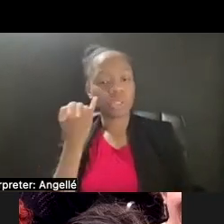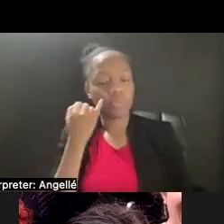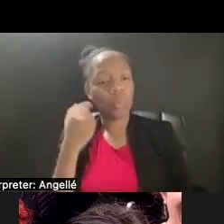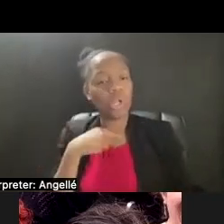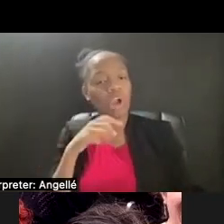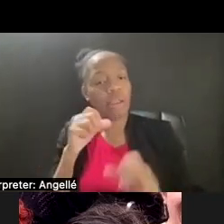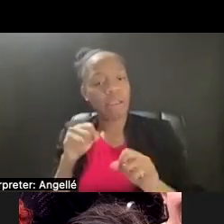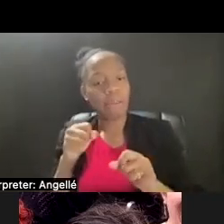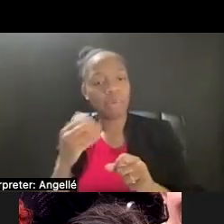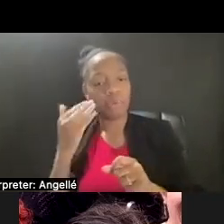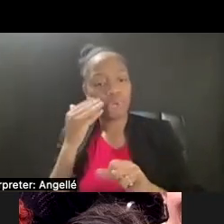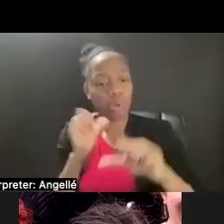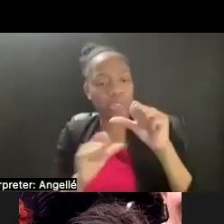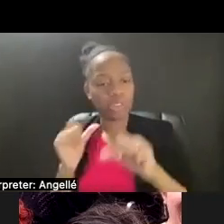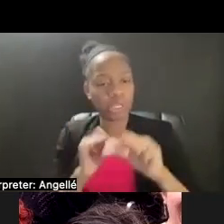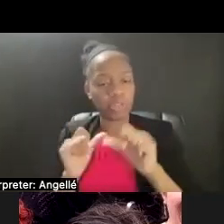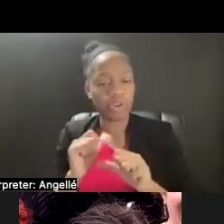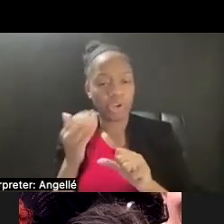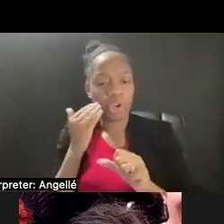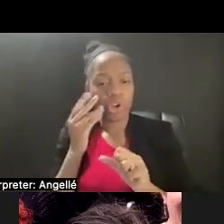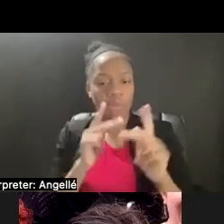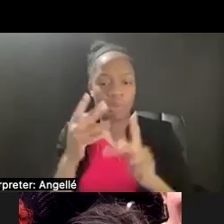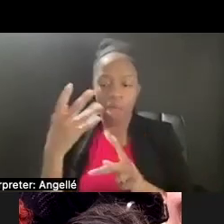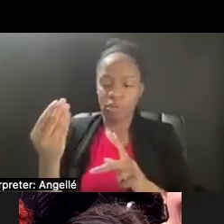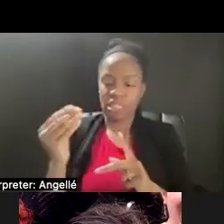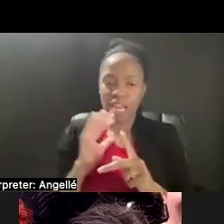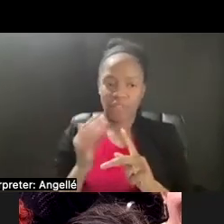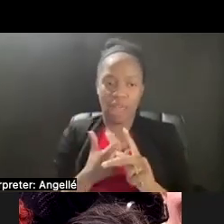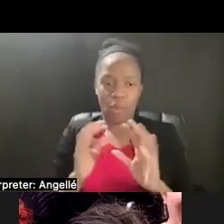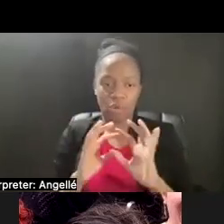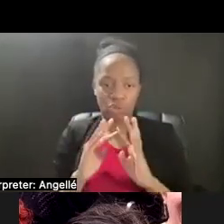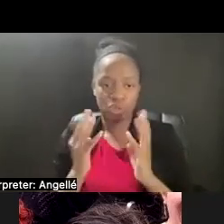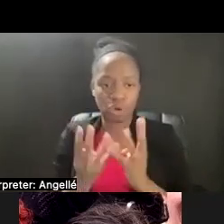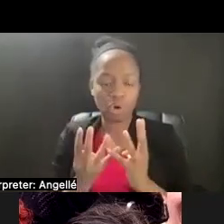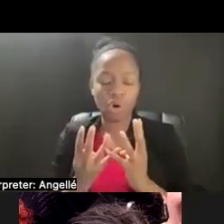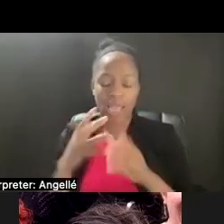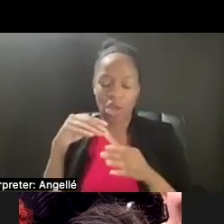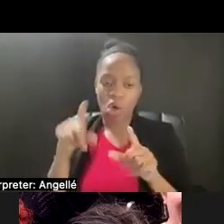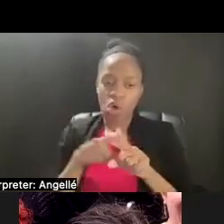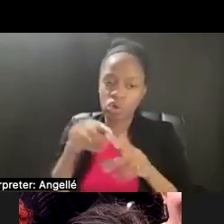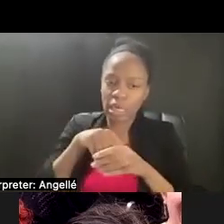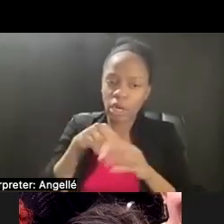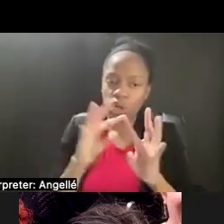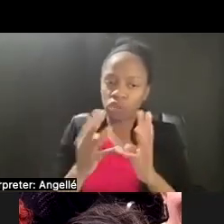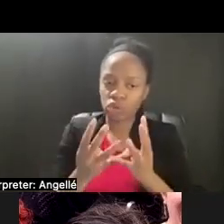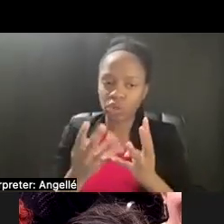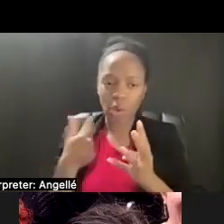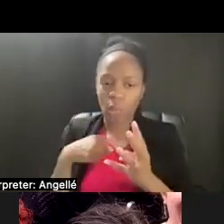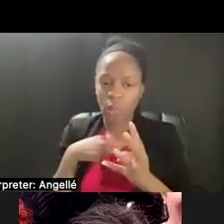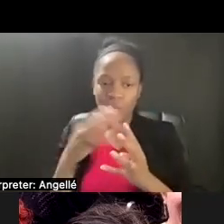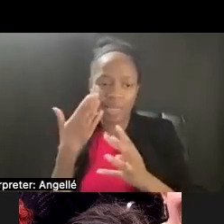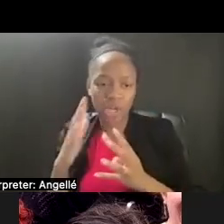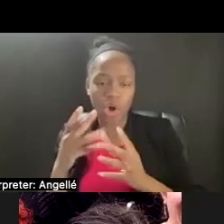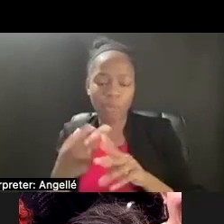another and get to know some folks outside of our circle and within our circle that we didn't know before, that bridges